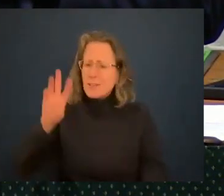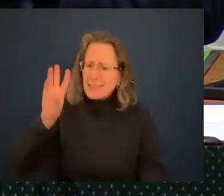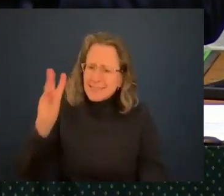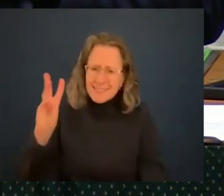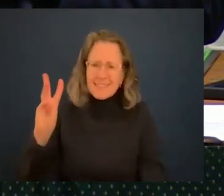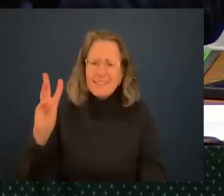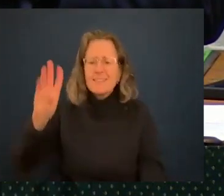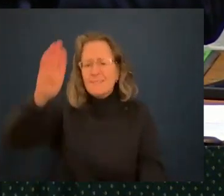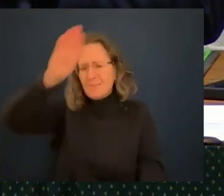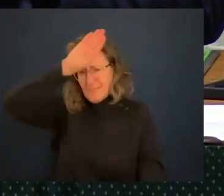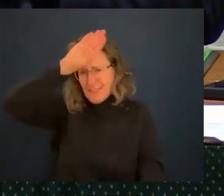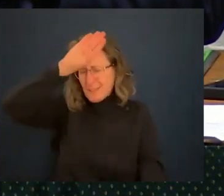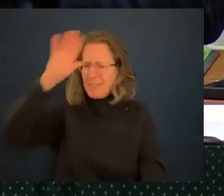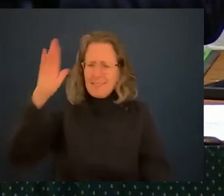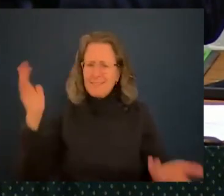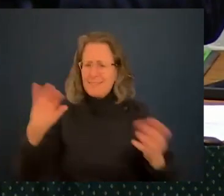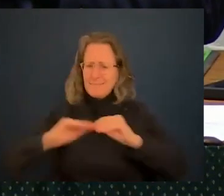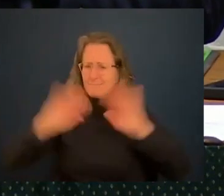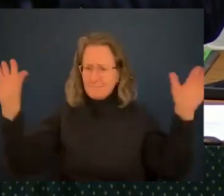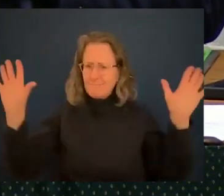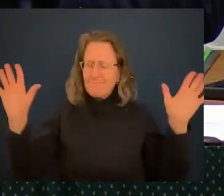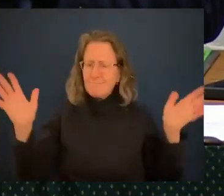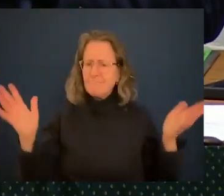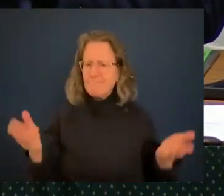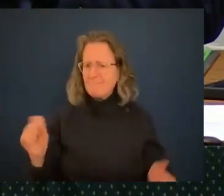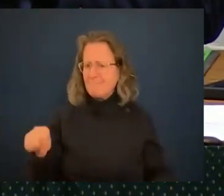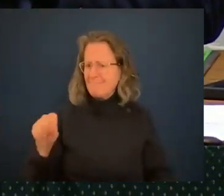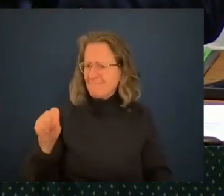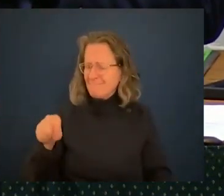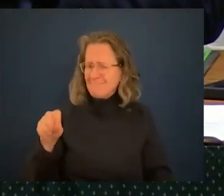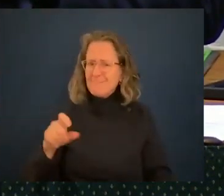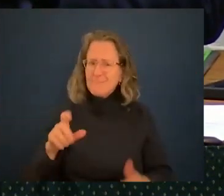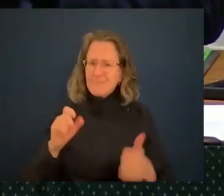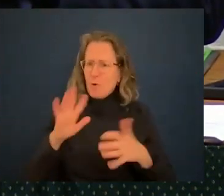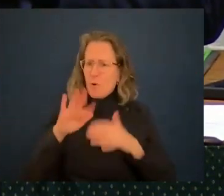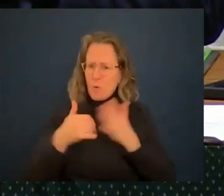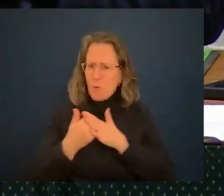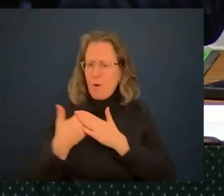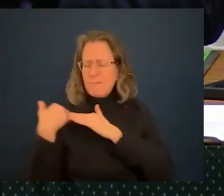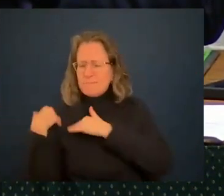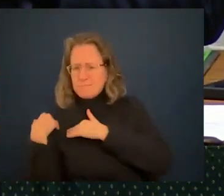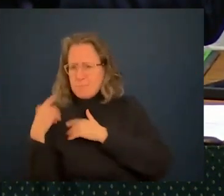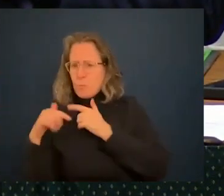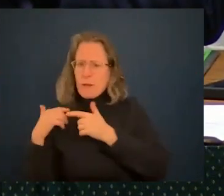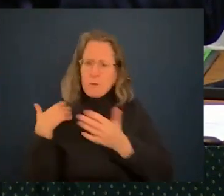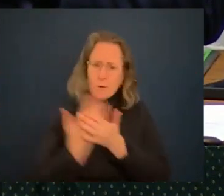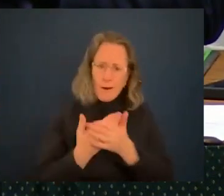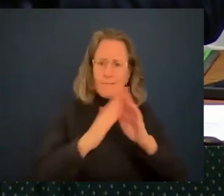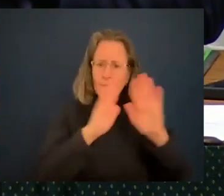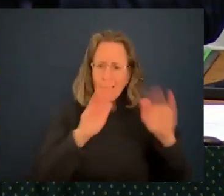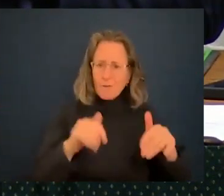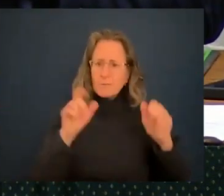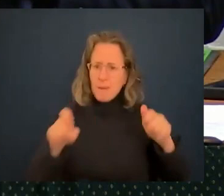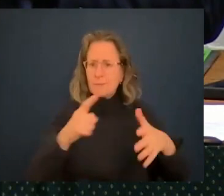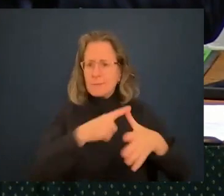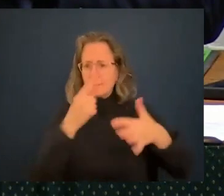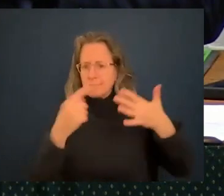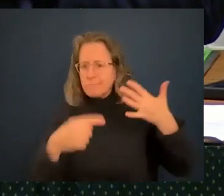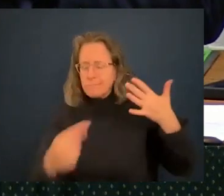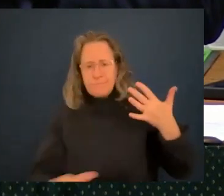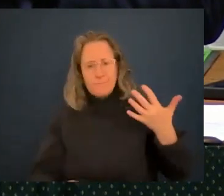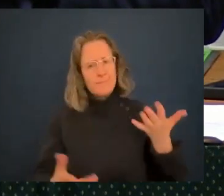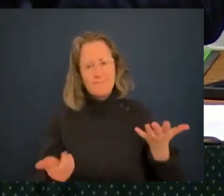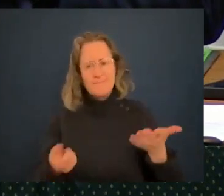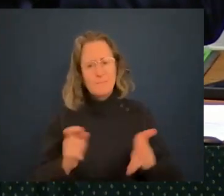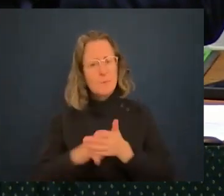pretty clear um to do all the jobs that there are to do on a scene um I think this is one of the